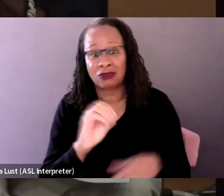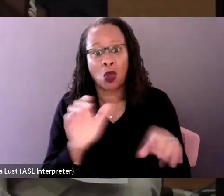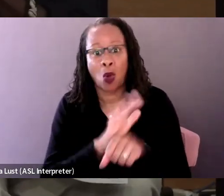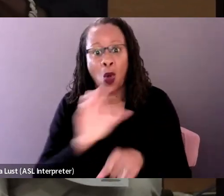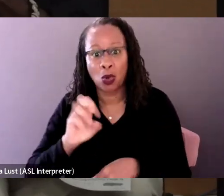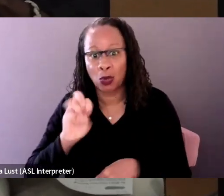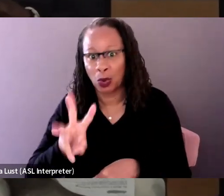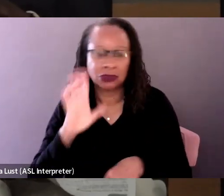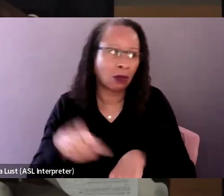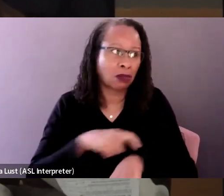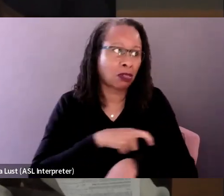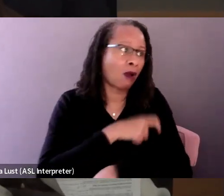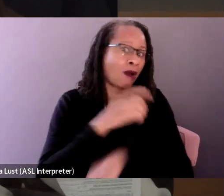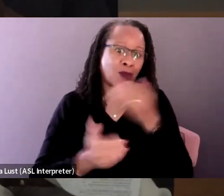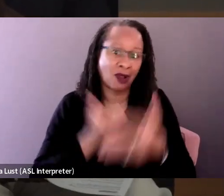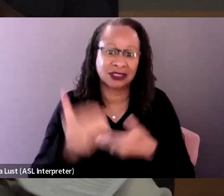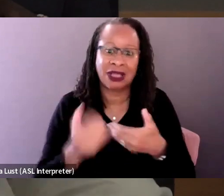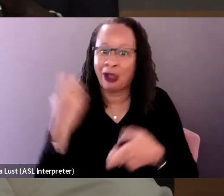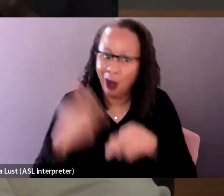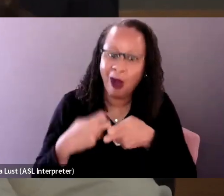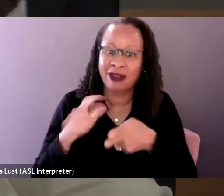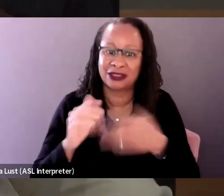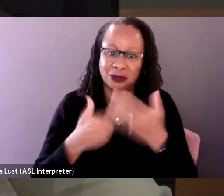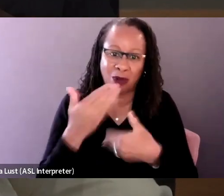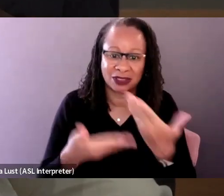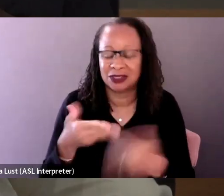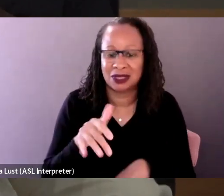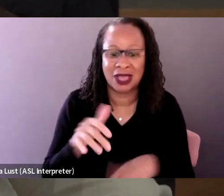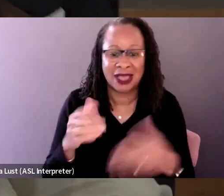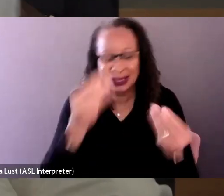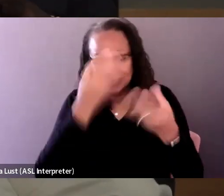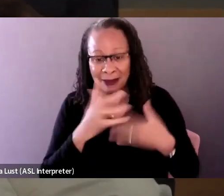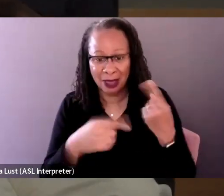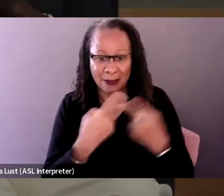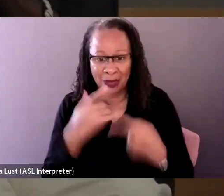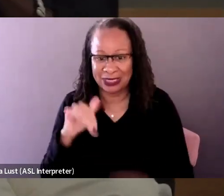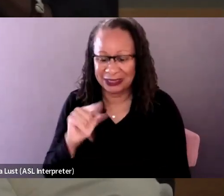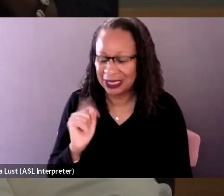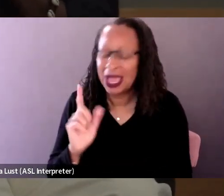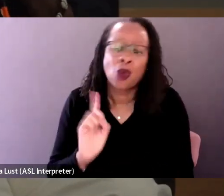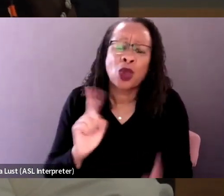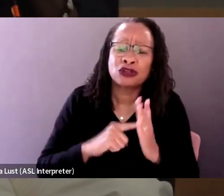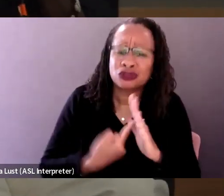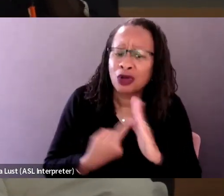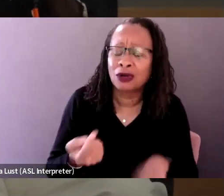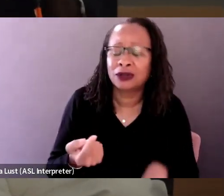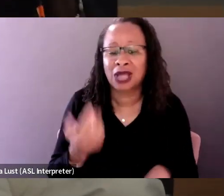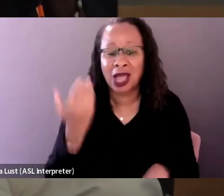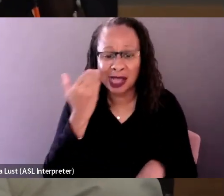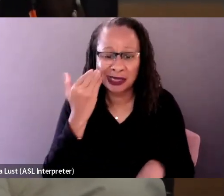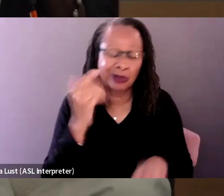long and hard this process has been. Tell me about it. Tell me where it started. I know there's mentors